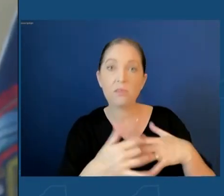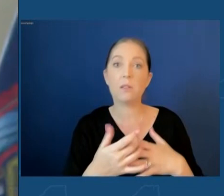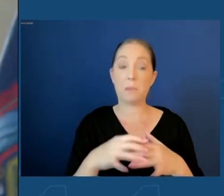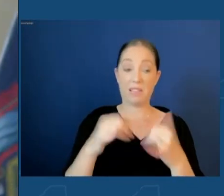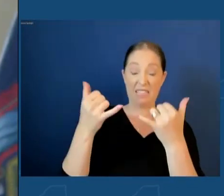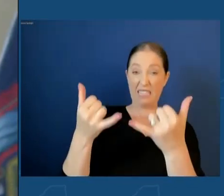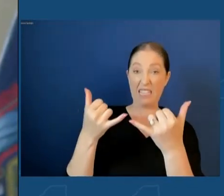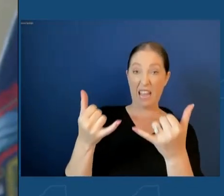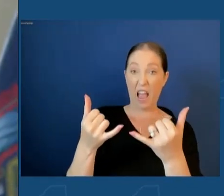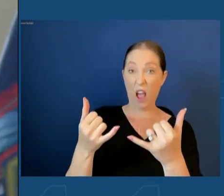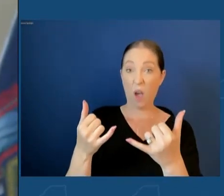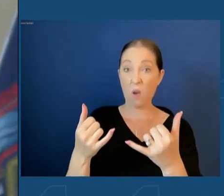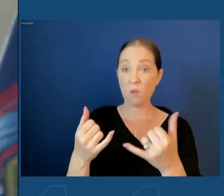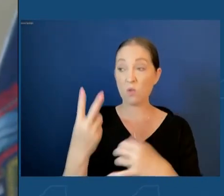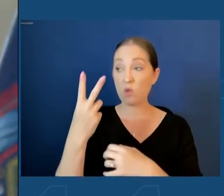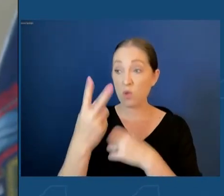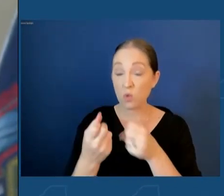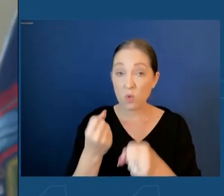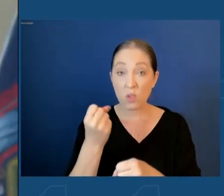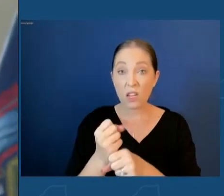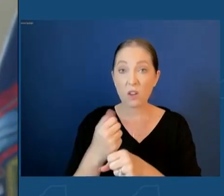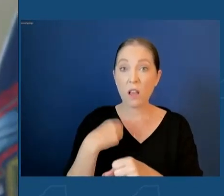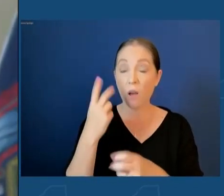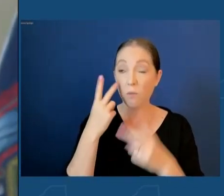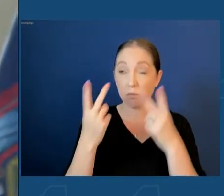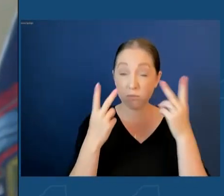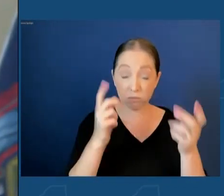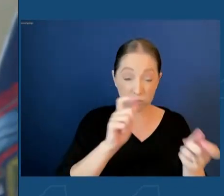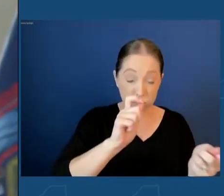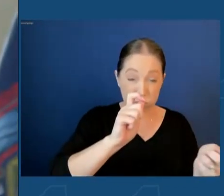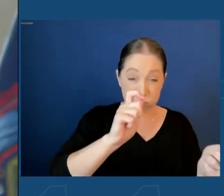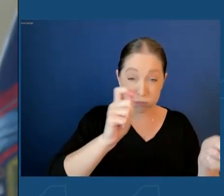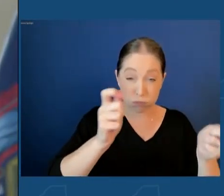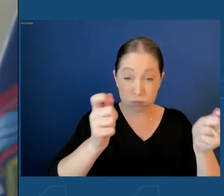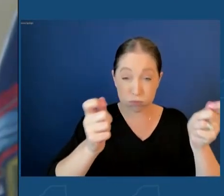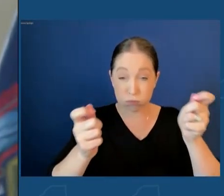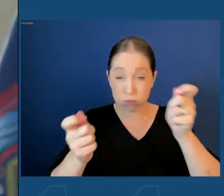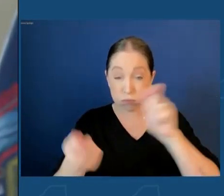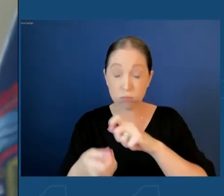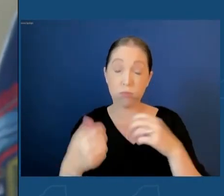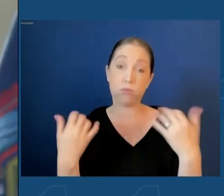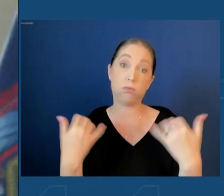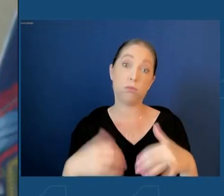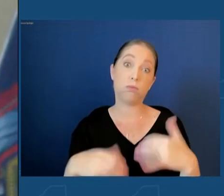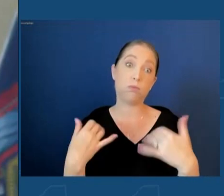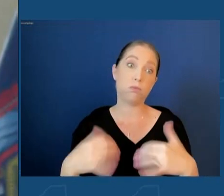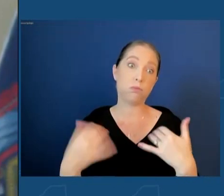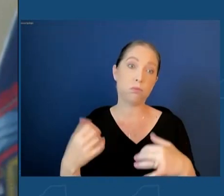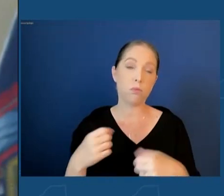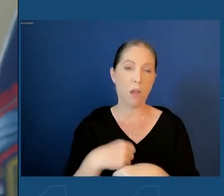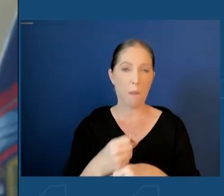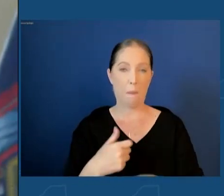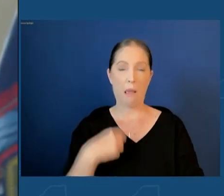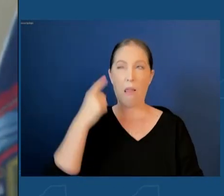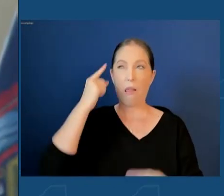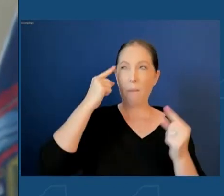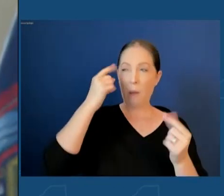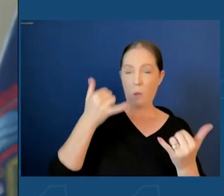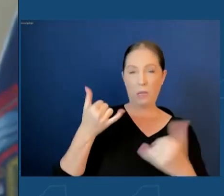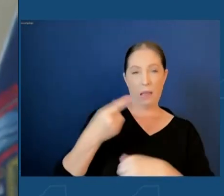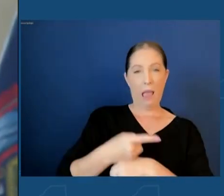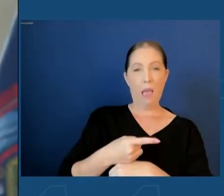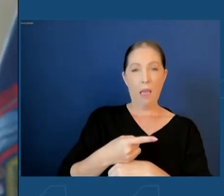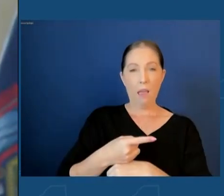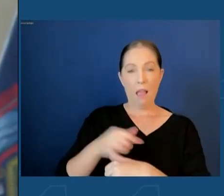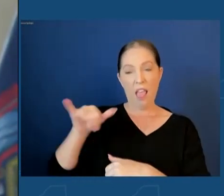for the 2 years and watch the transformational project. And it made me think about today and what the governor investment meant. Not just